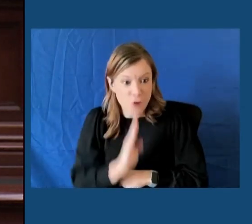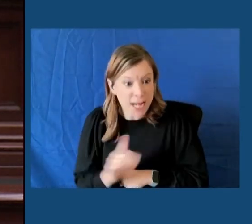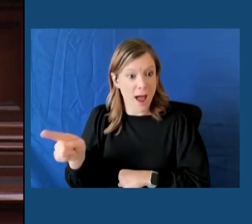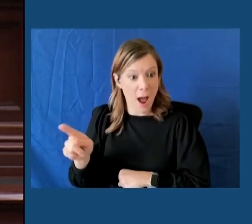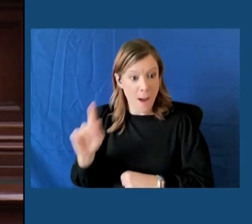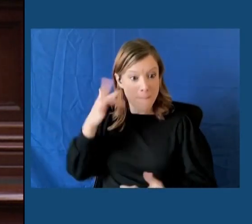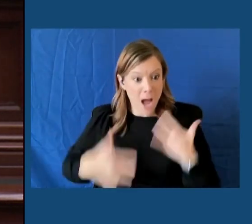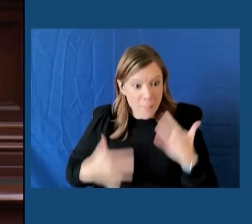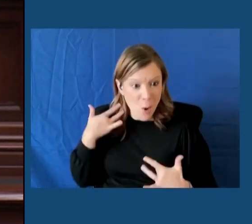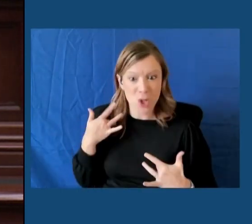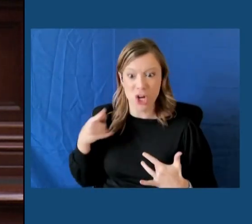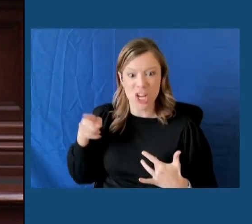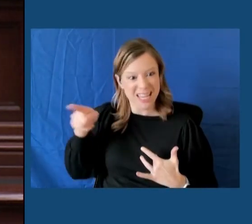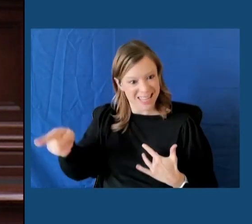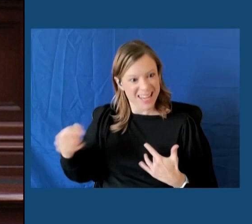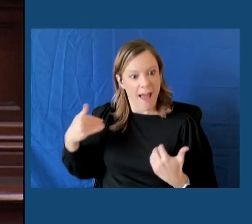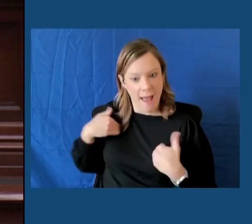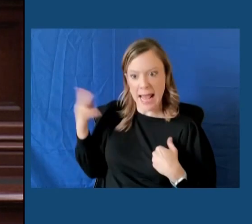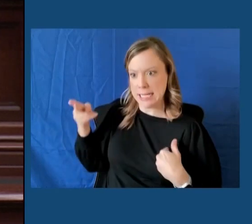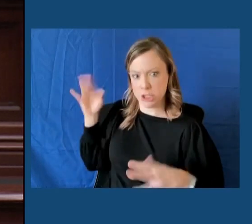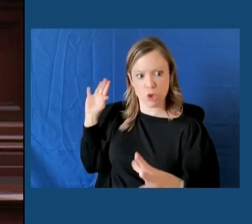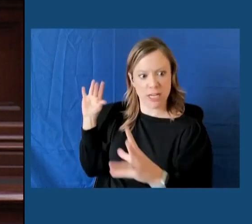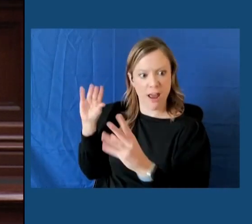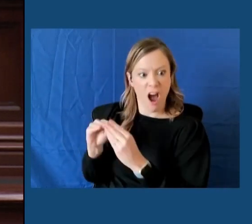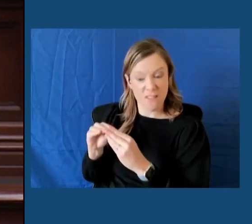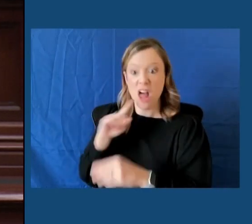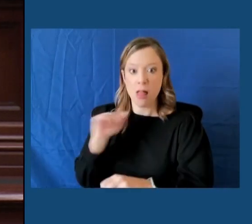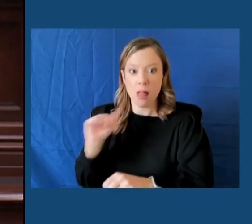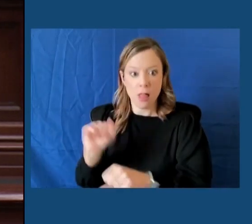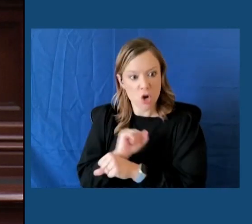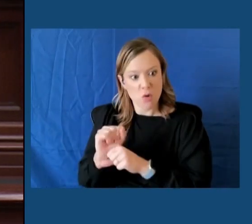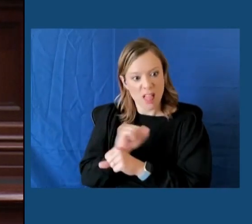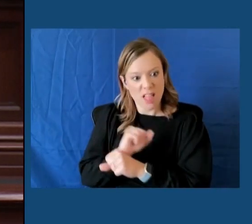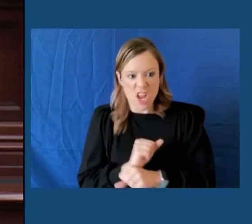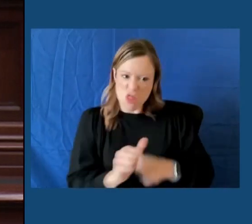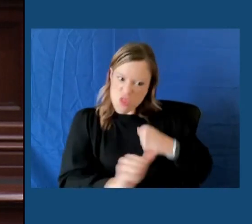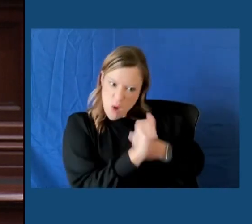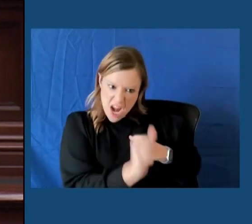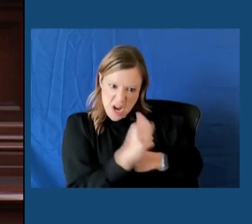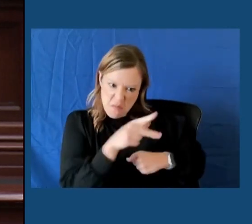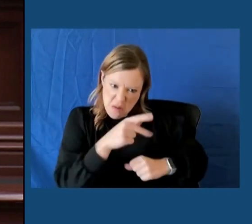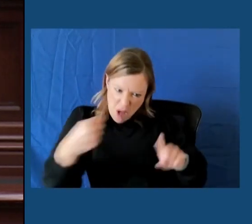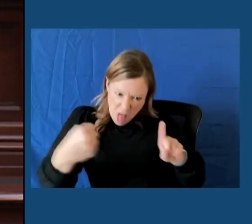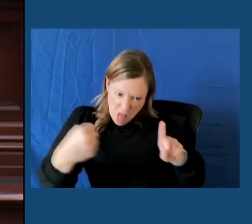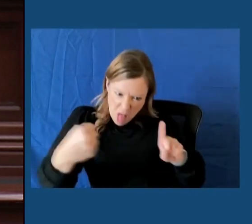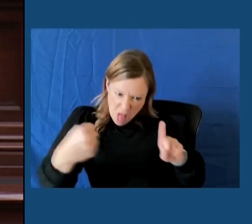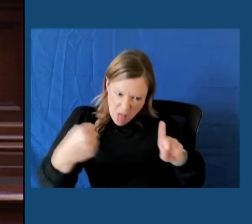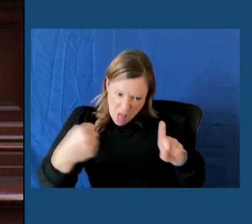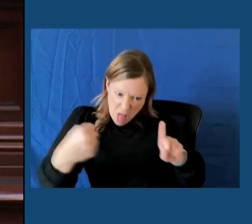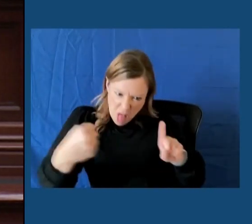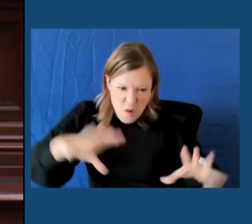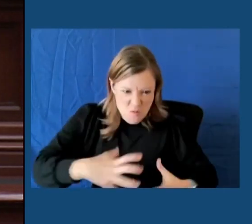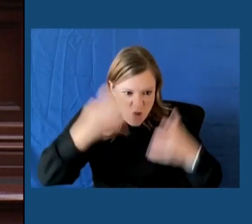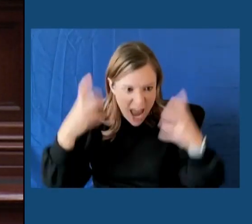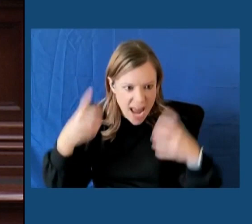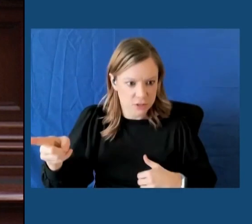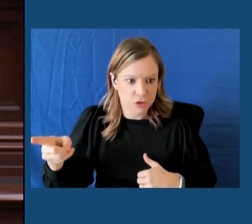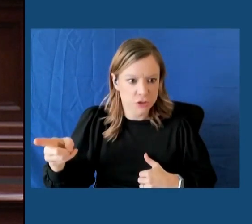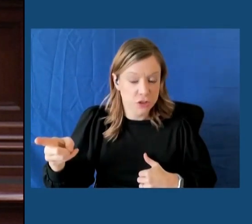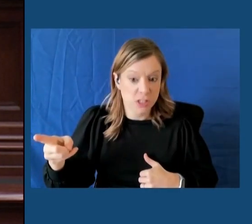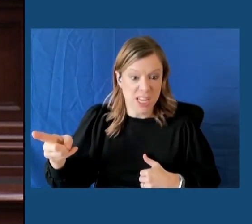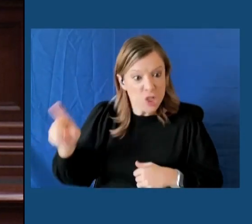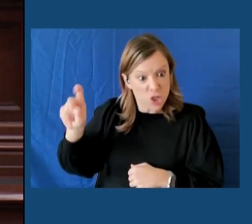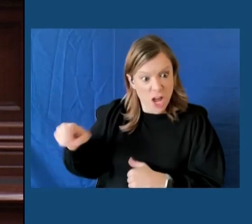he loved and falling into rageful, menacing episodes. He should have received help long